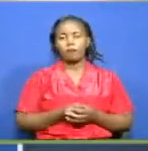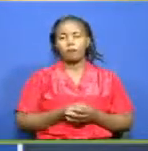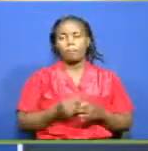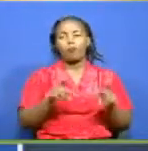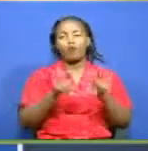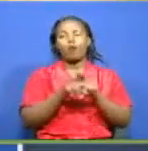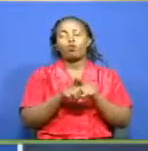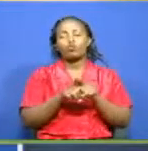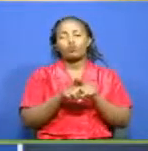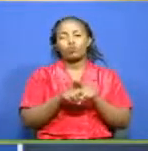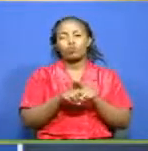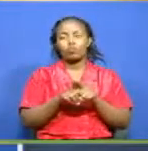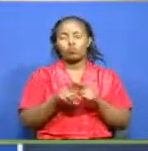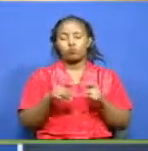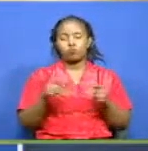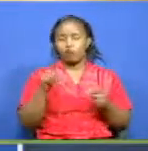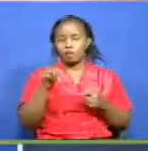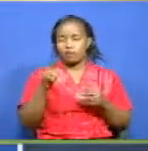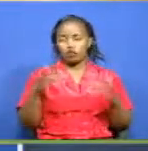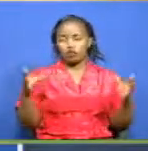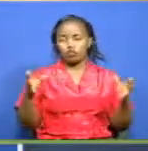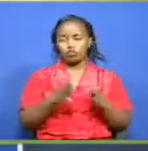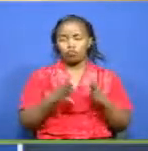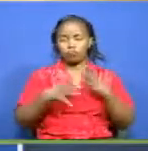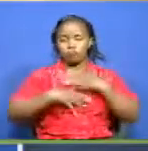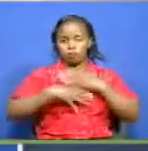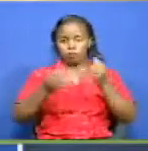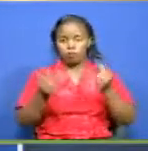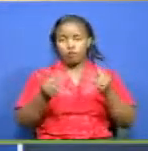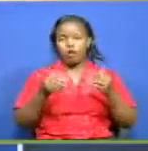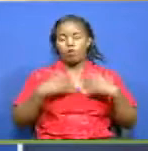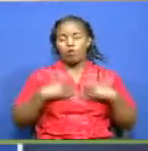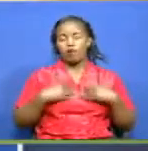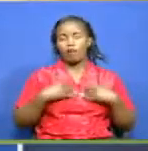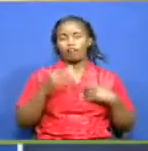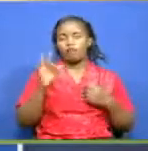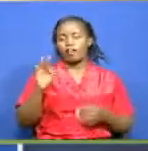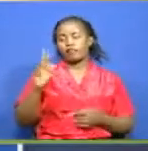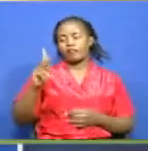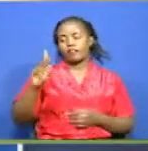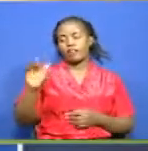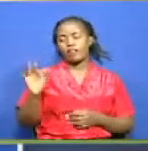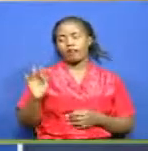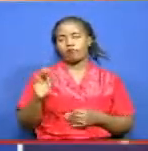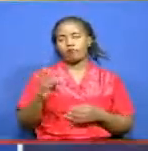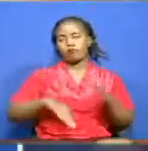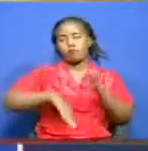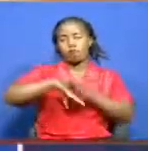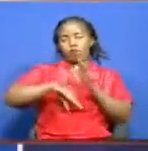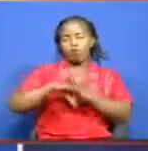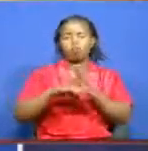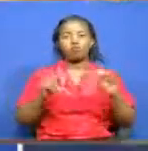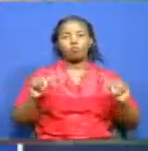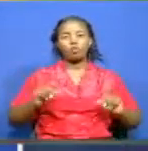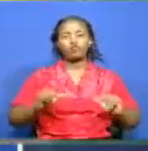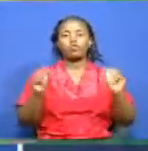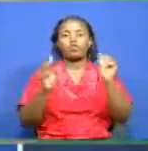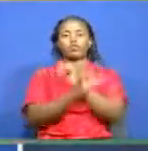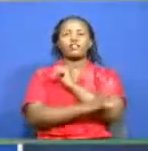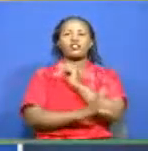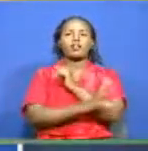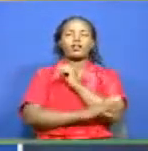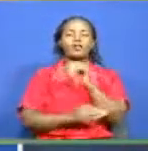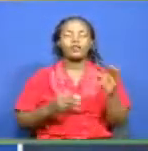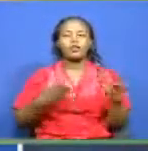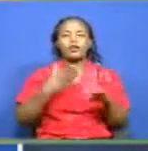is also confident they are ready to have the FKF Premier League resumed. The top-tier league in the country was halted